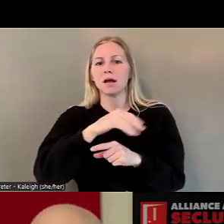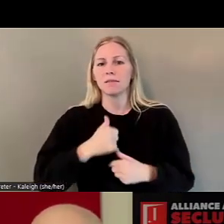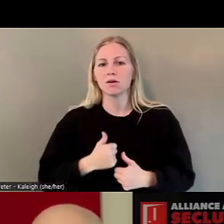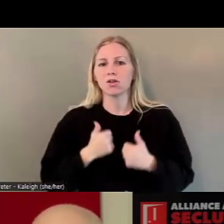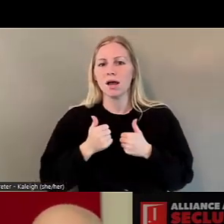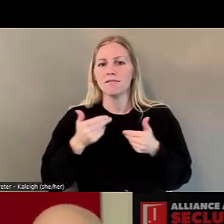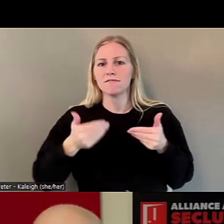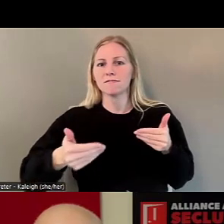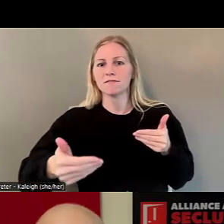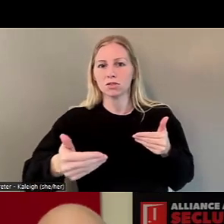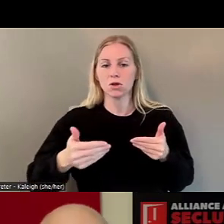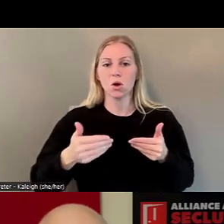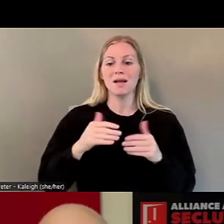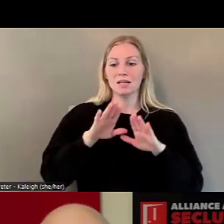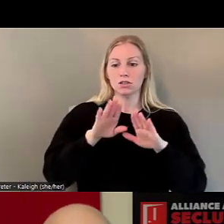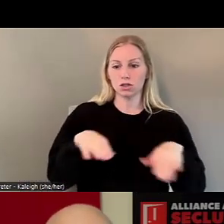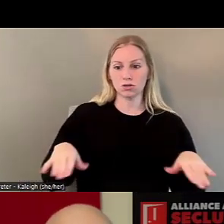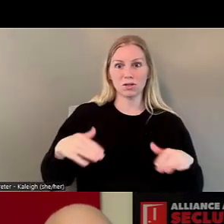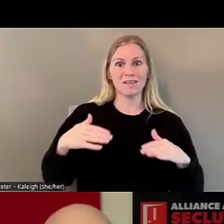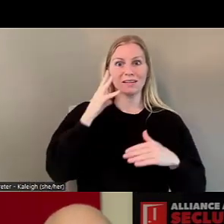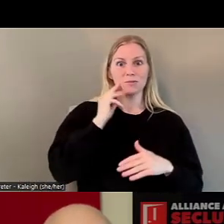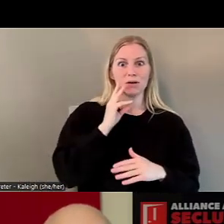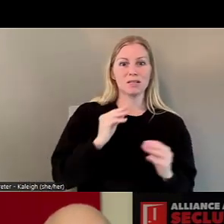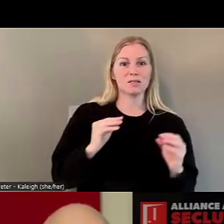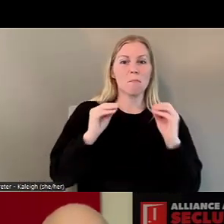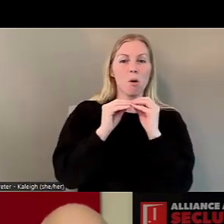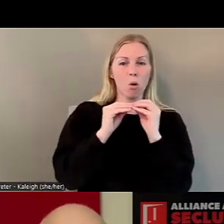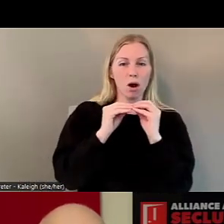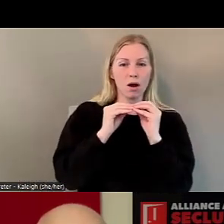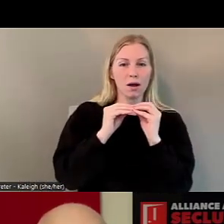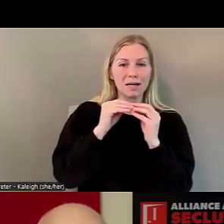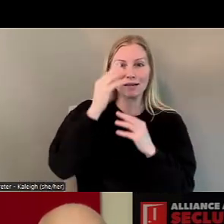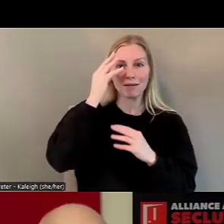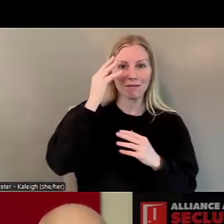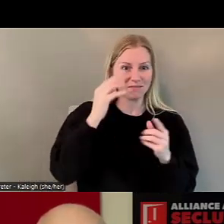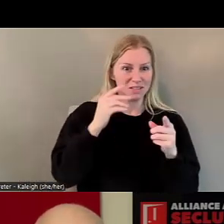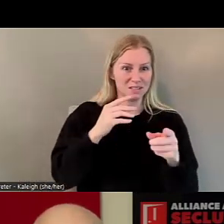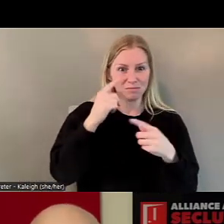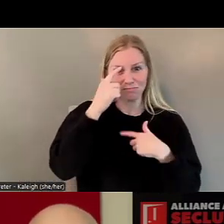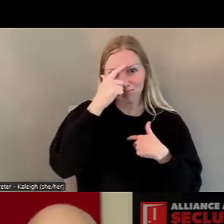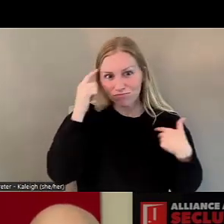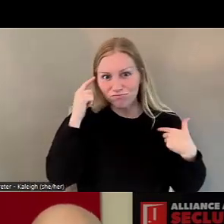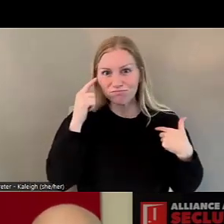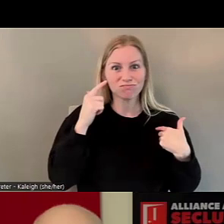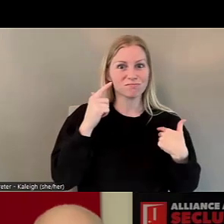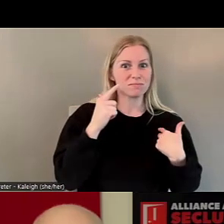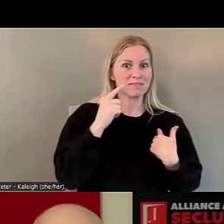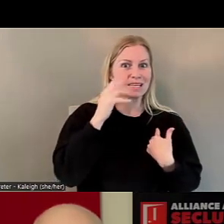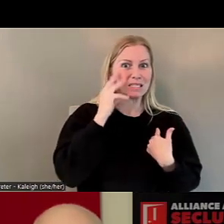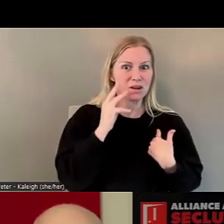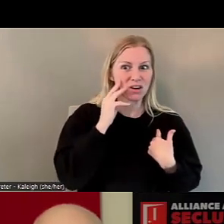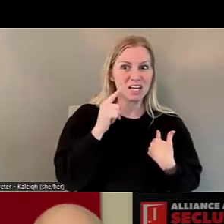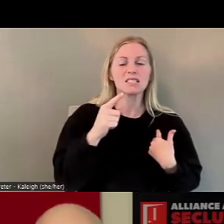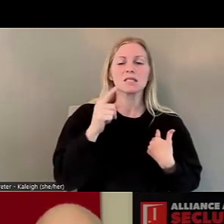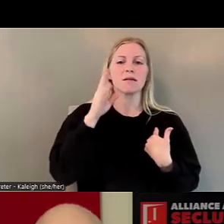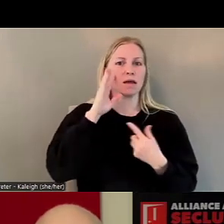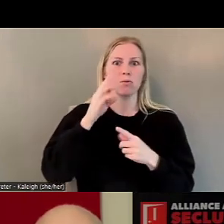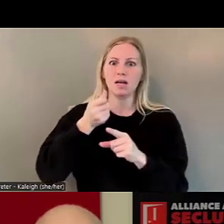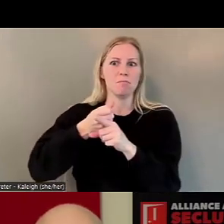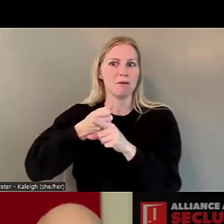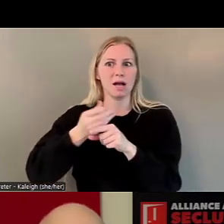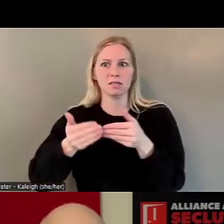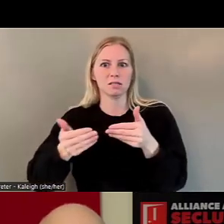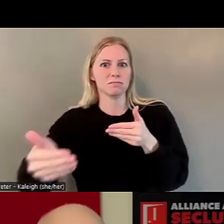adverse experiences, what was the impact later on in life? And what they found is that, there was a certain percentage of people that had